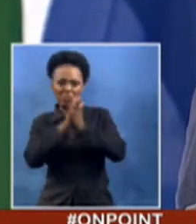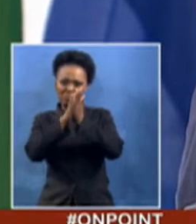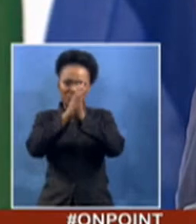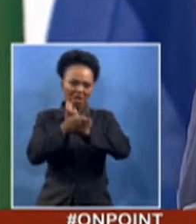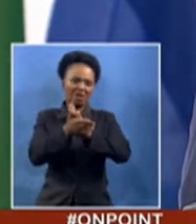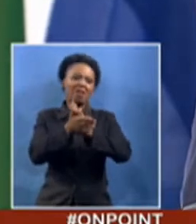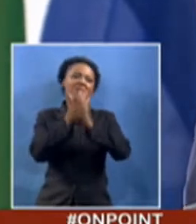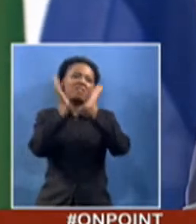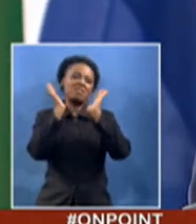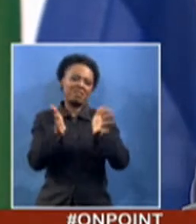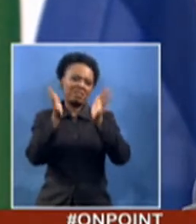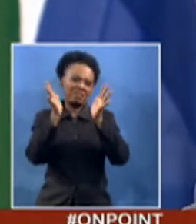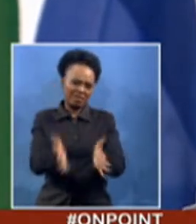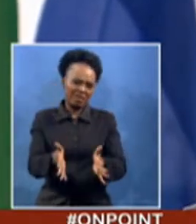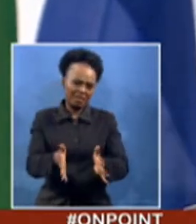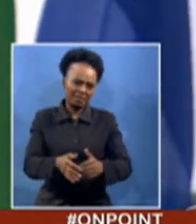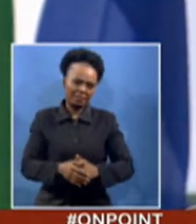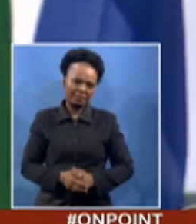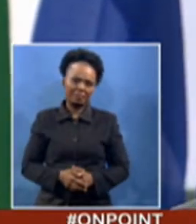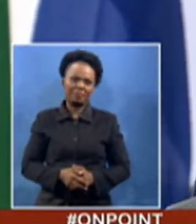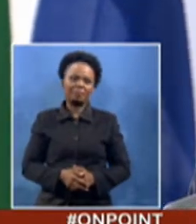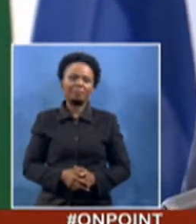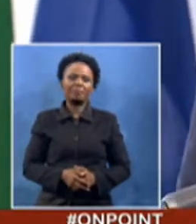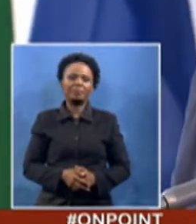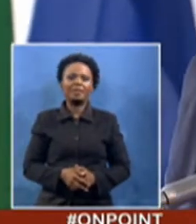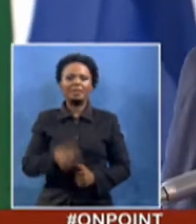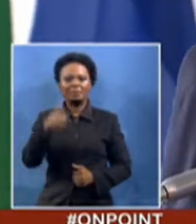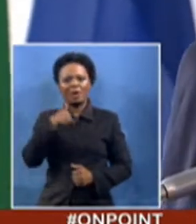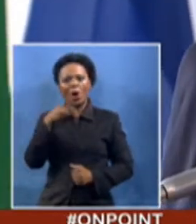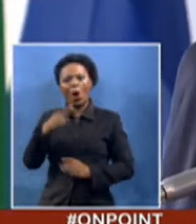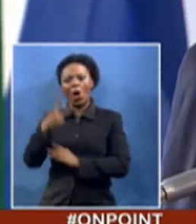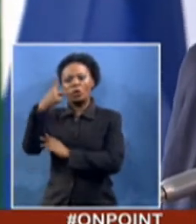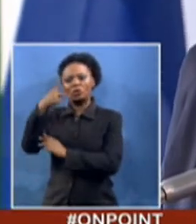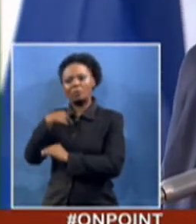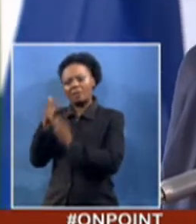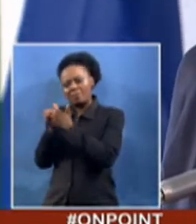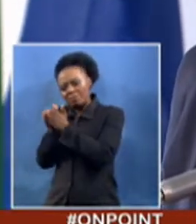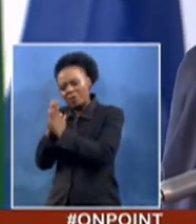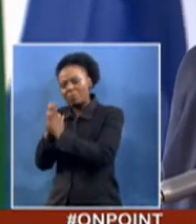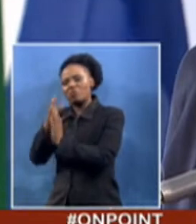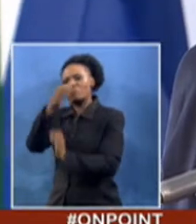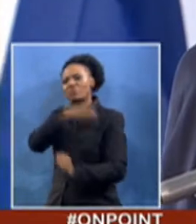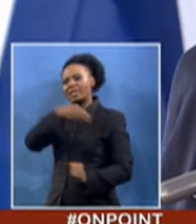And I would also plead with the President that